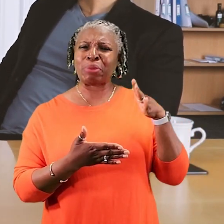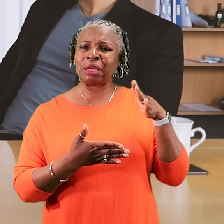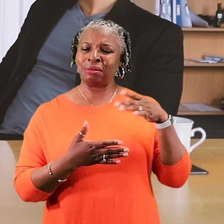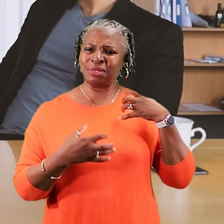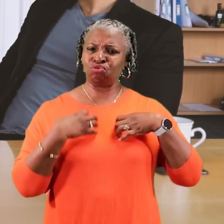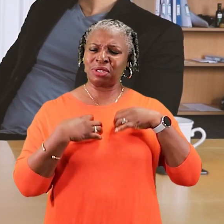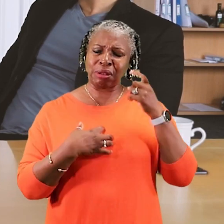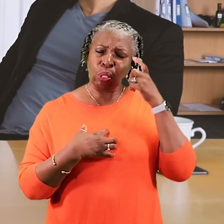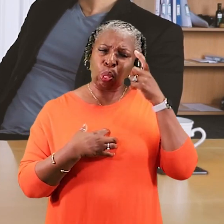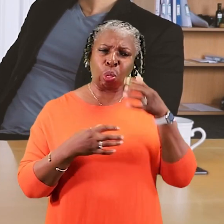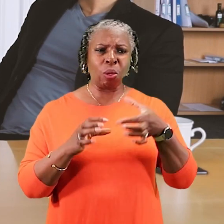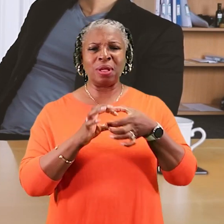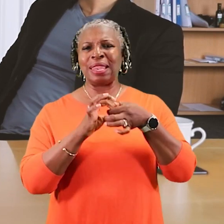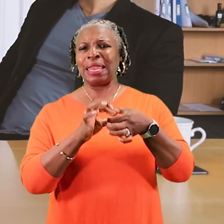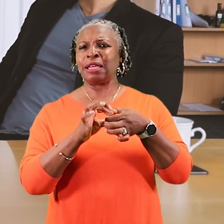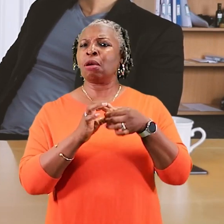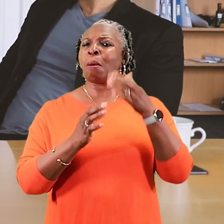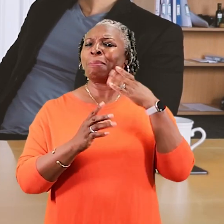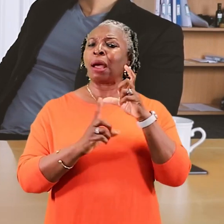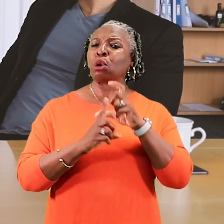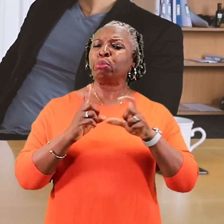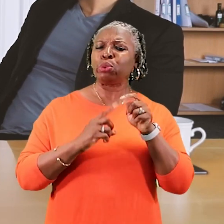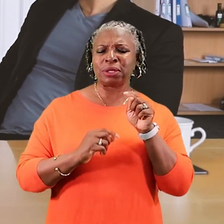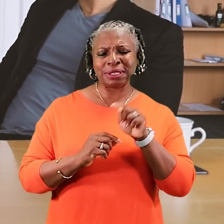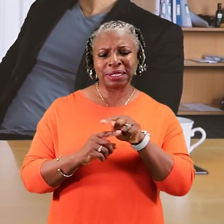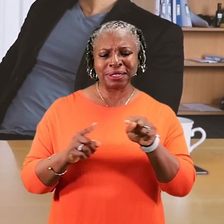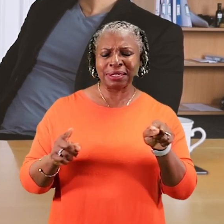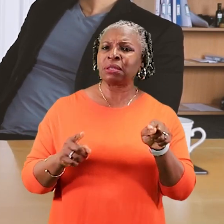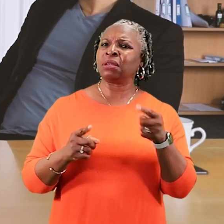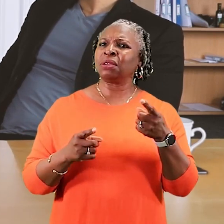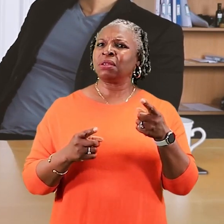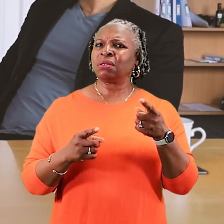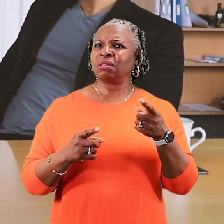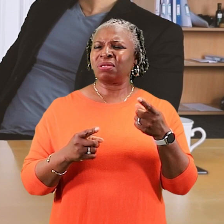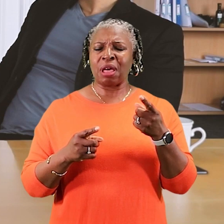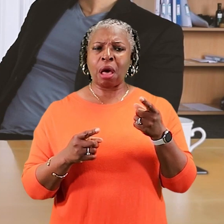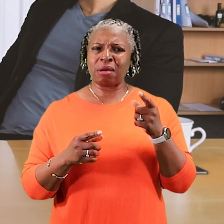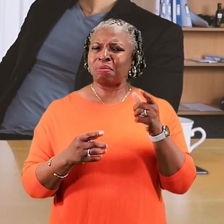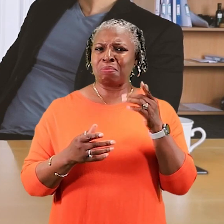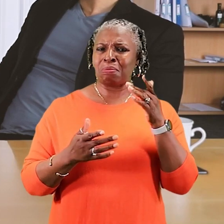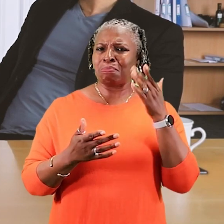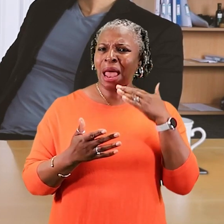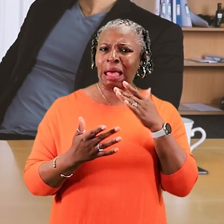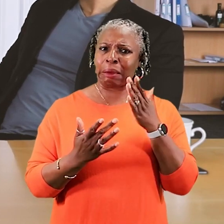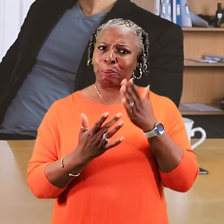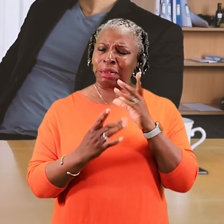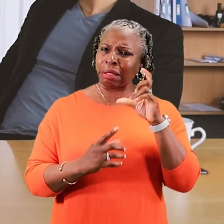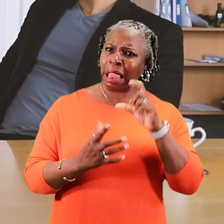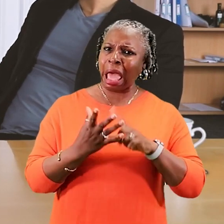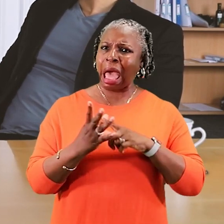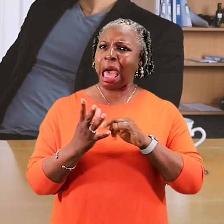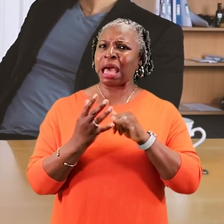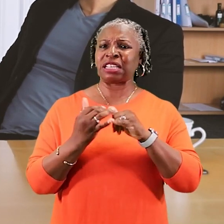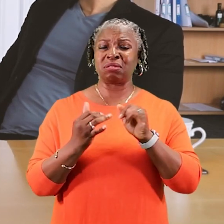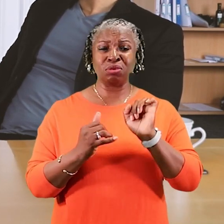interesting thoughts around, as black communities, not really being a black middle class. And I